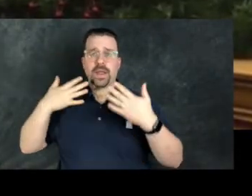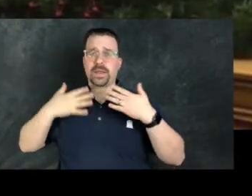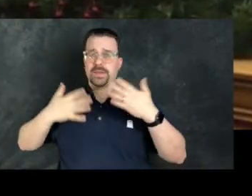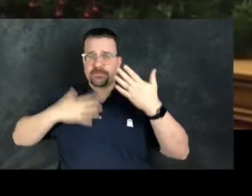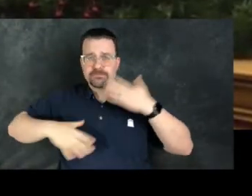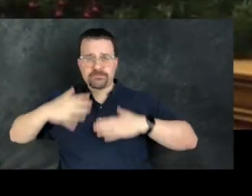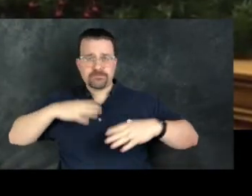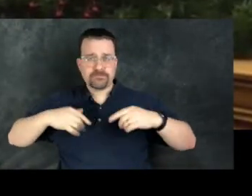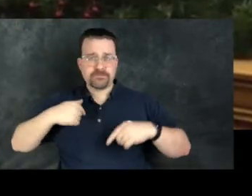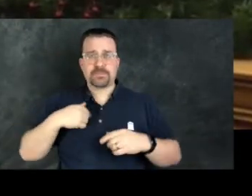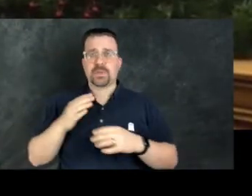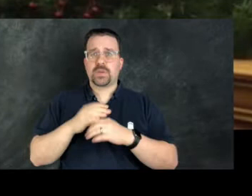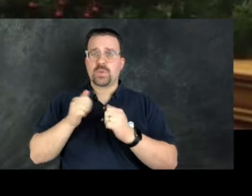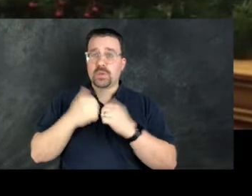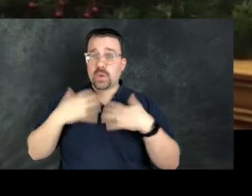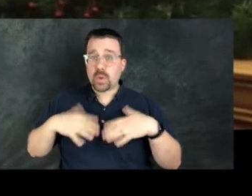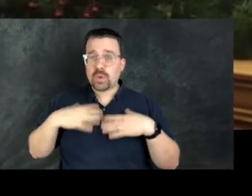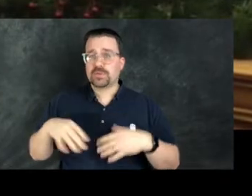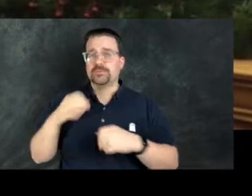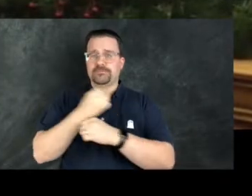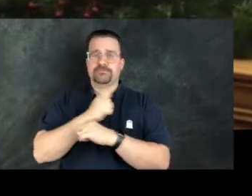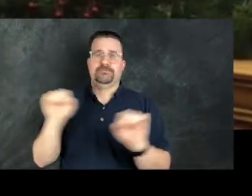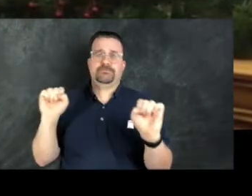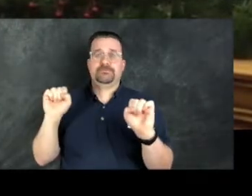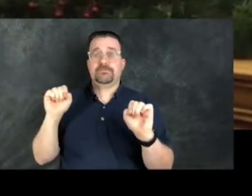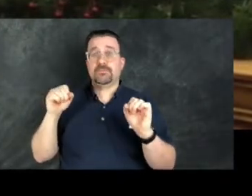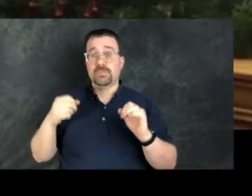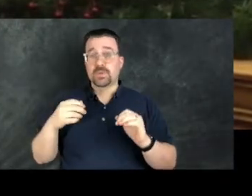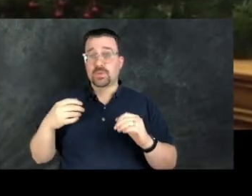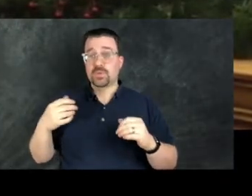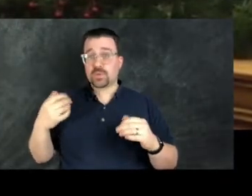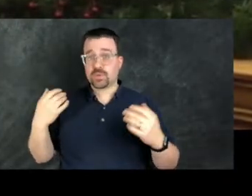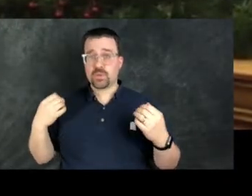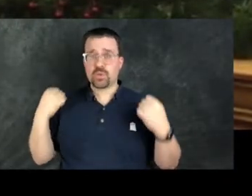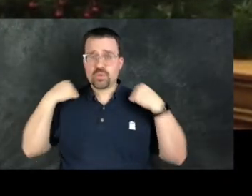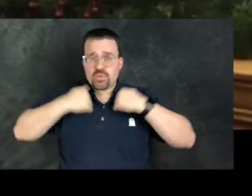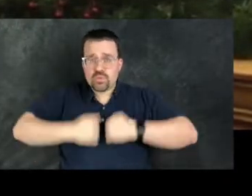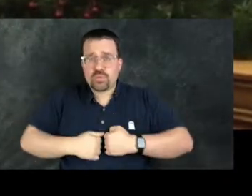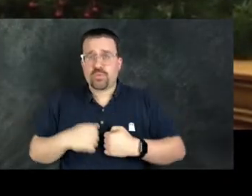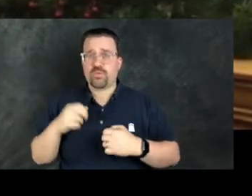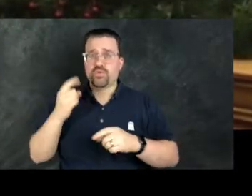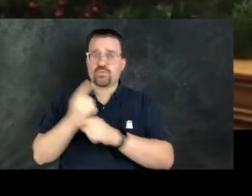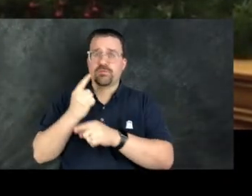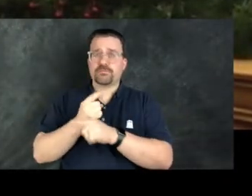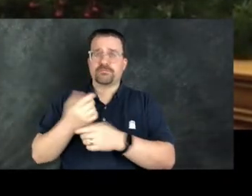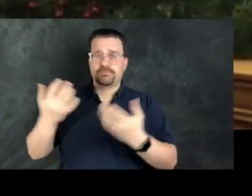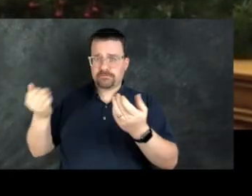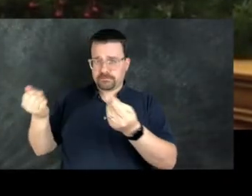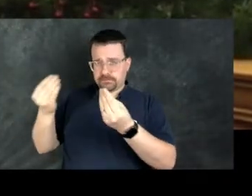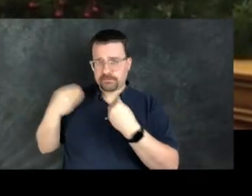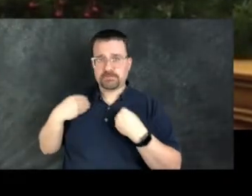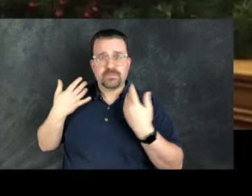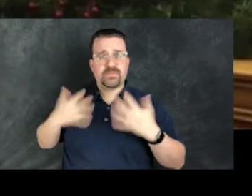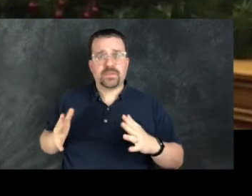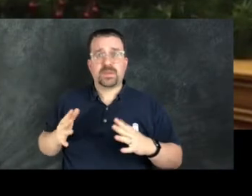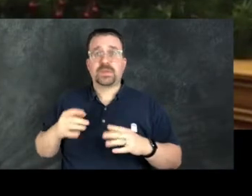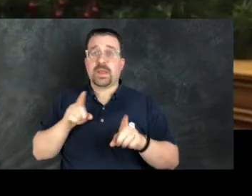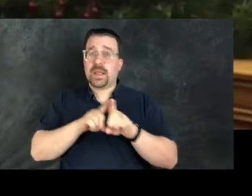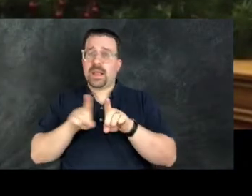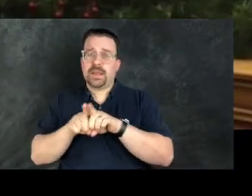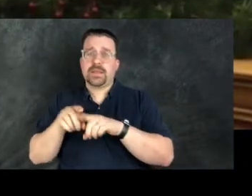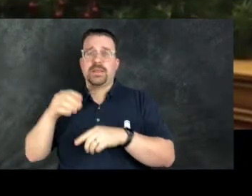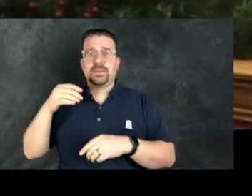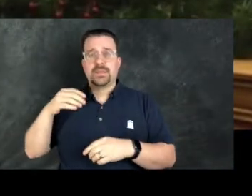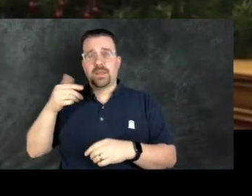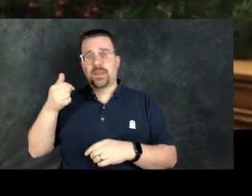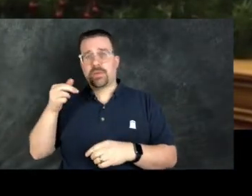garments of salvation. He has covered me with the robe of righteousness, as a bridegroom decks himself with a